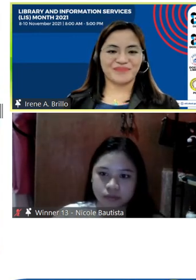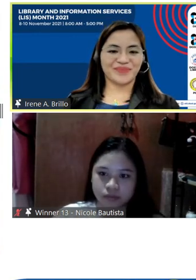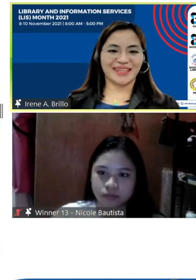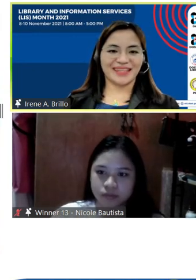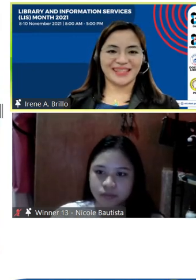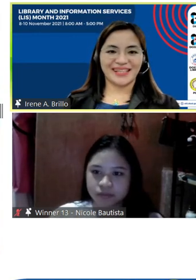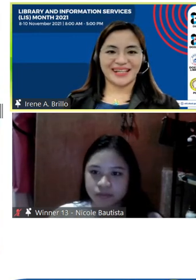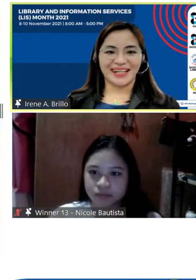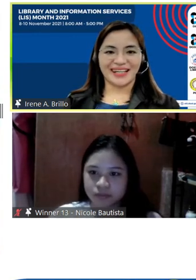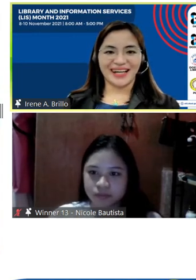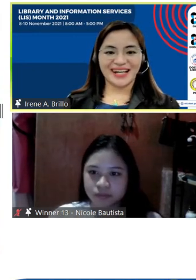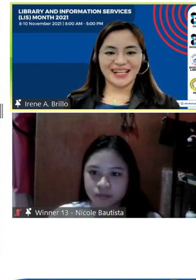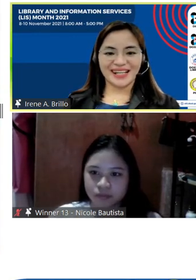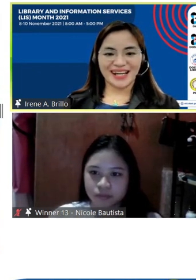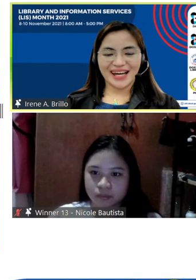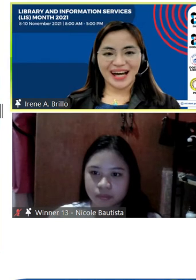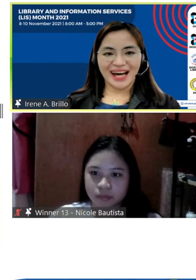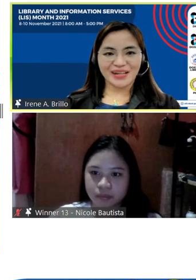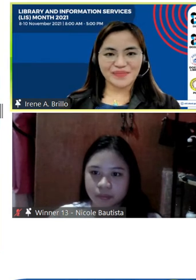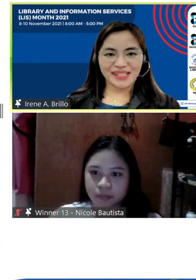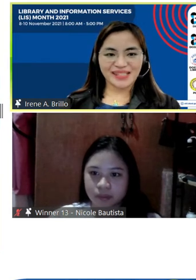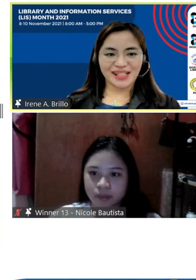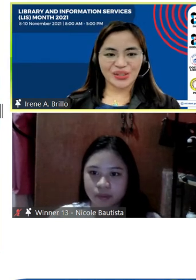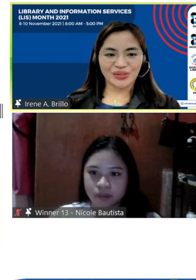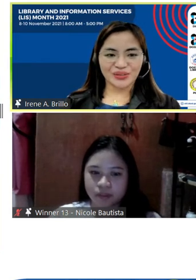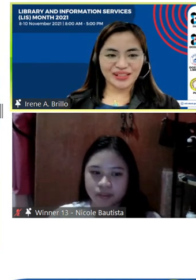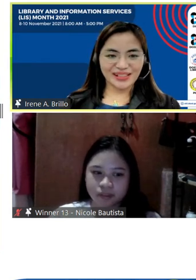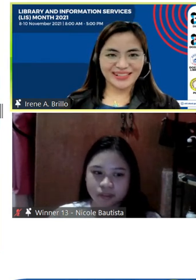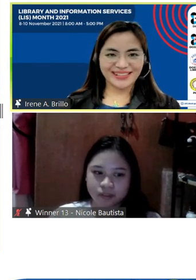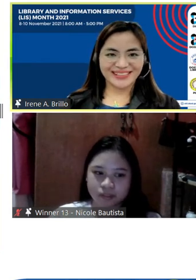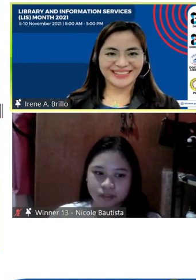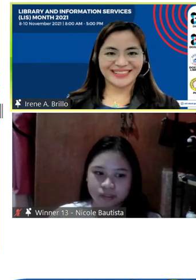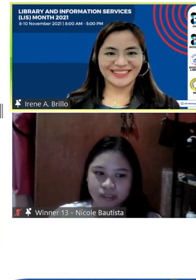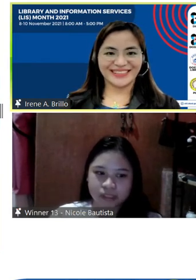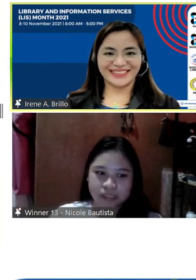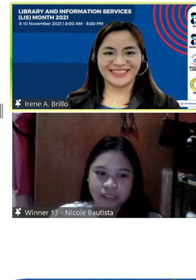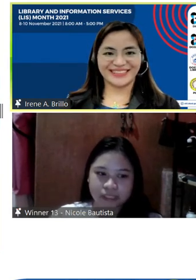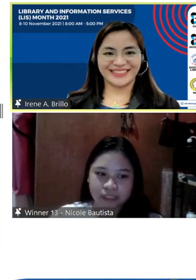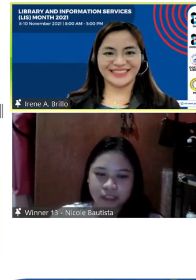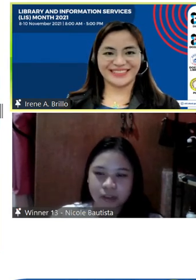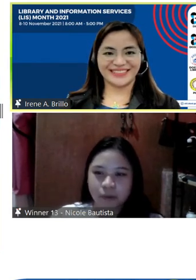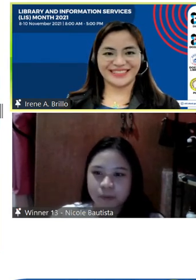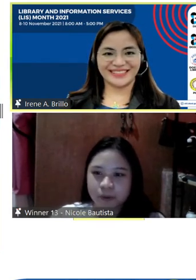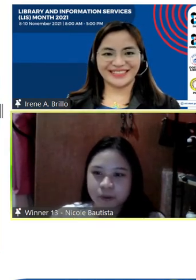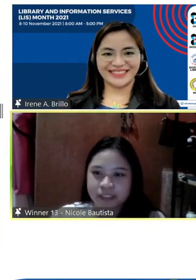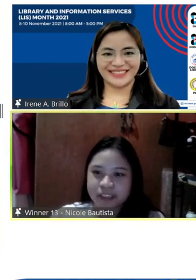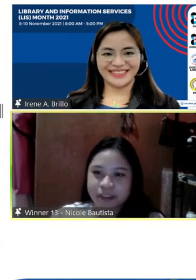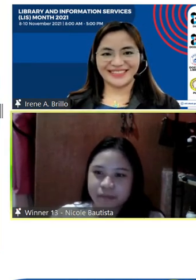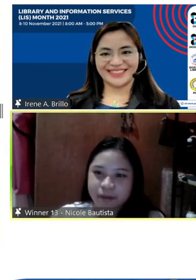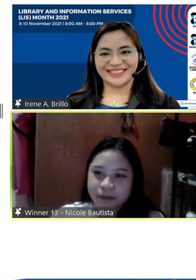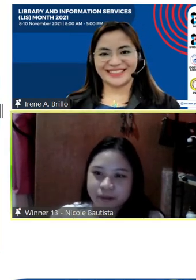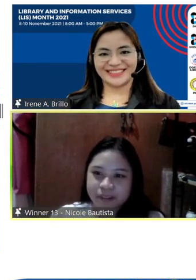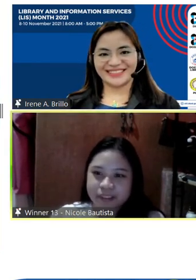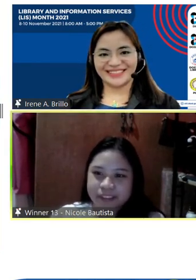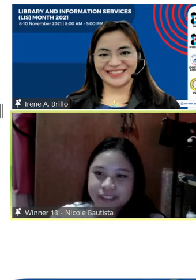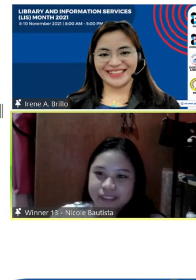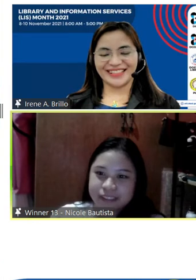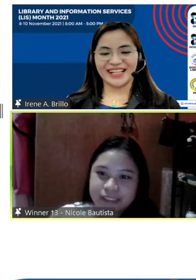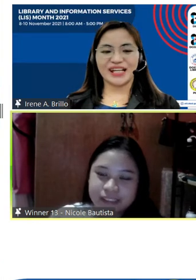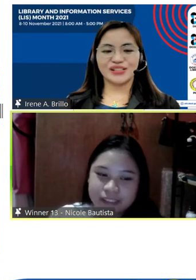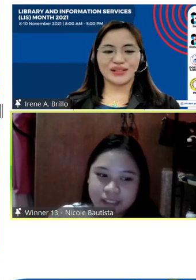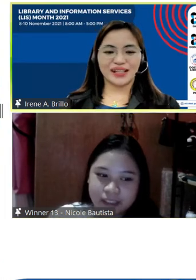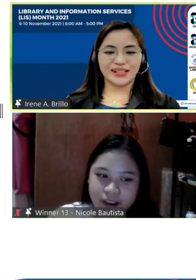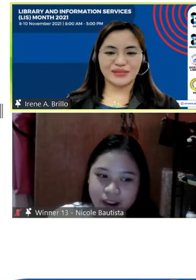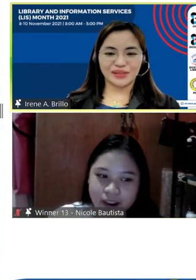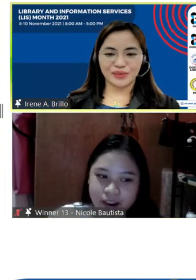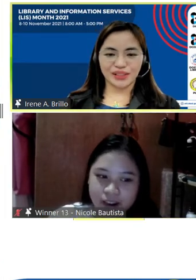Program. Ayan. Hi, Miss Nicole. Hello po. Thank you po.